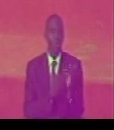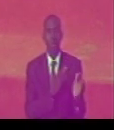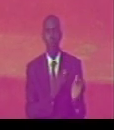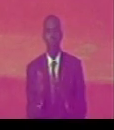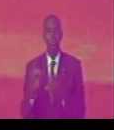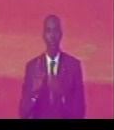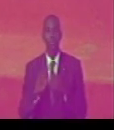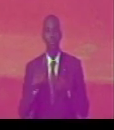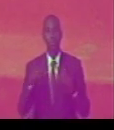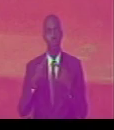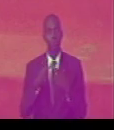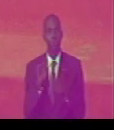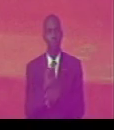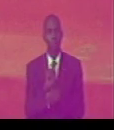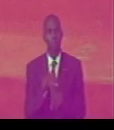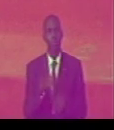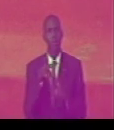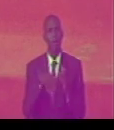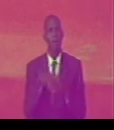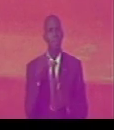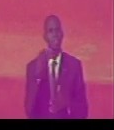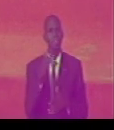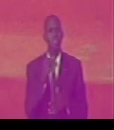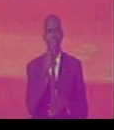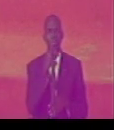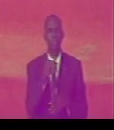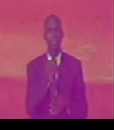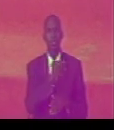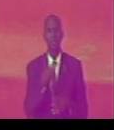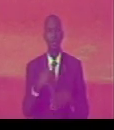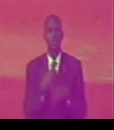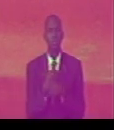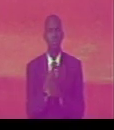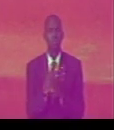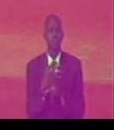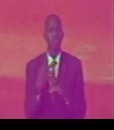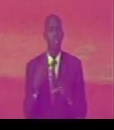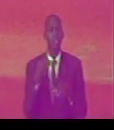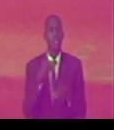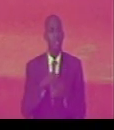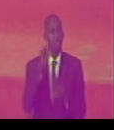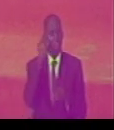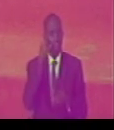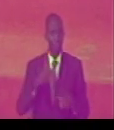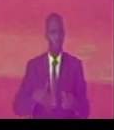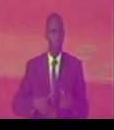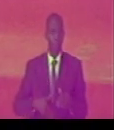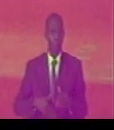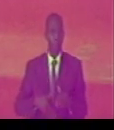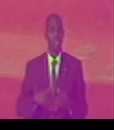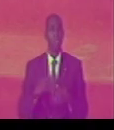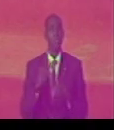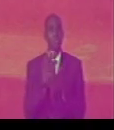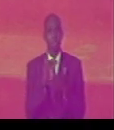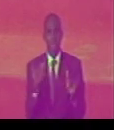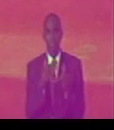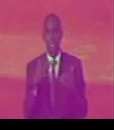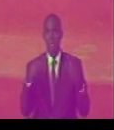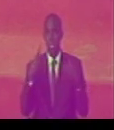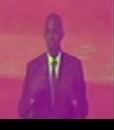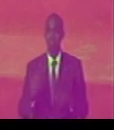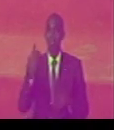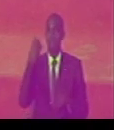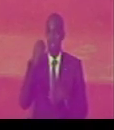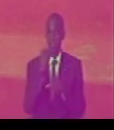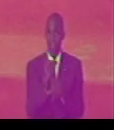the morning. I was about leaving for work. I discovered that there was a swelling within my abdominal